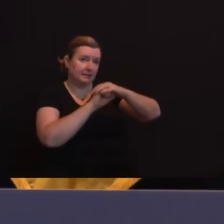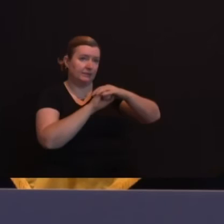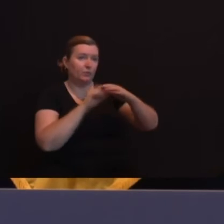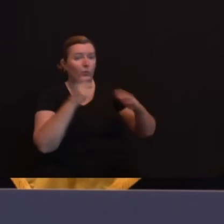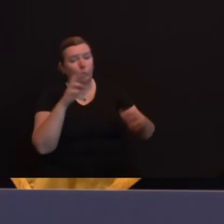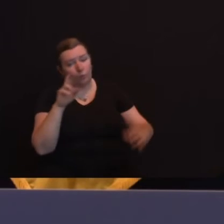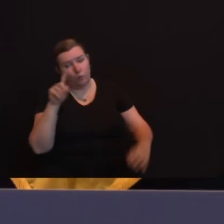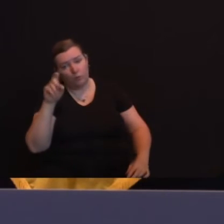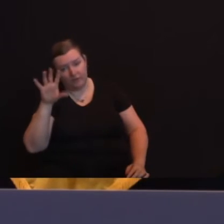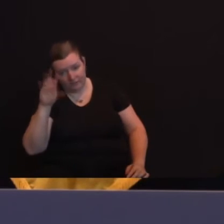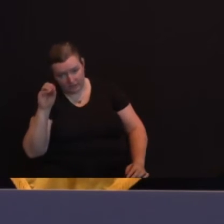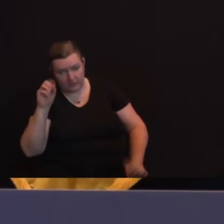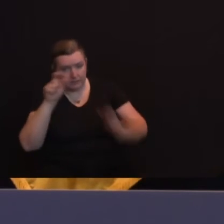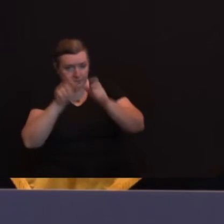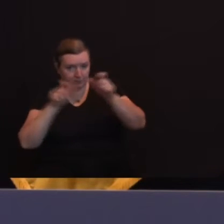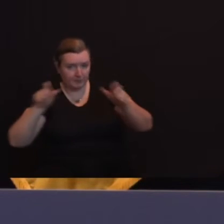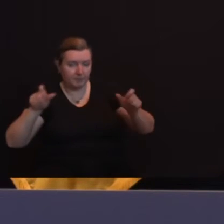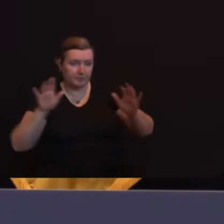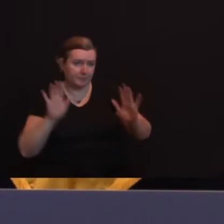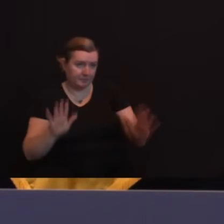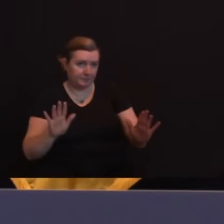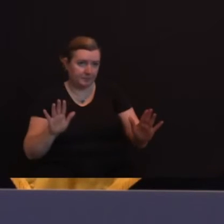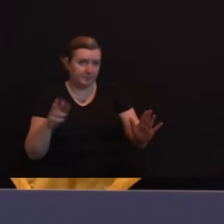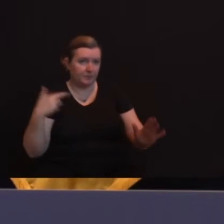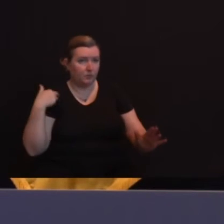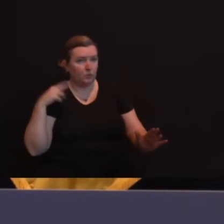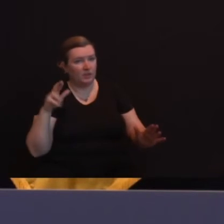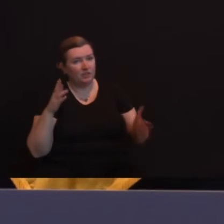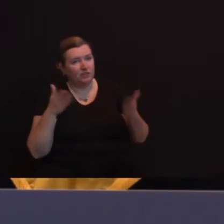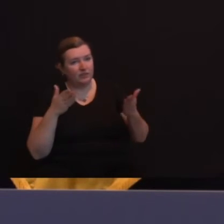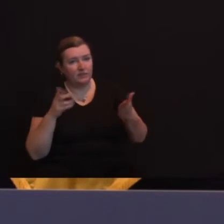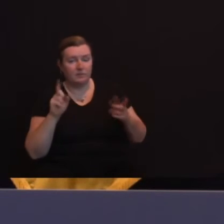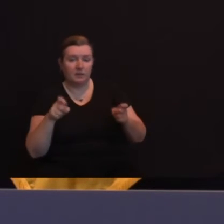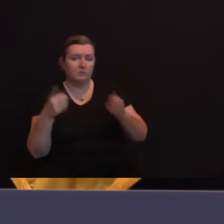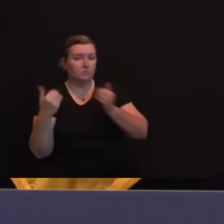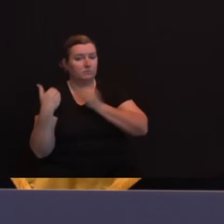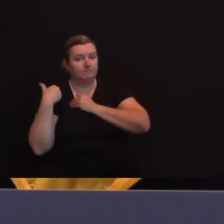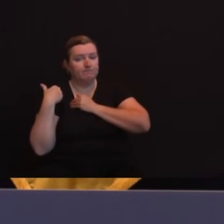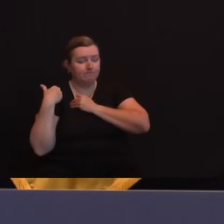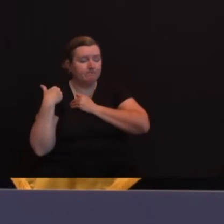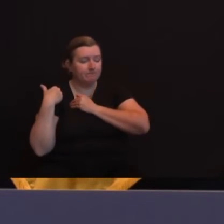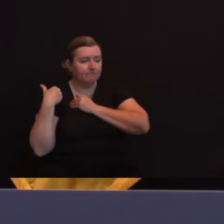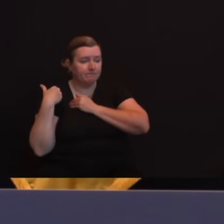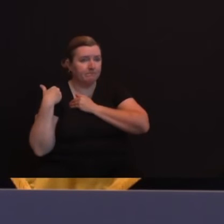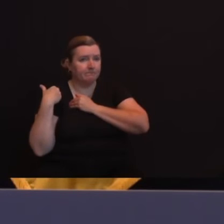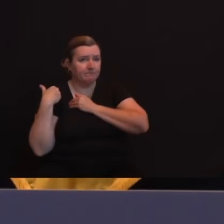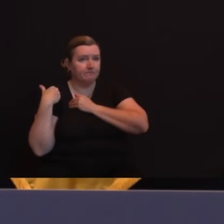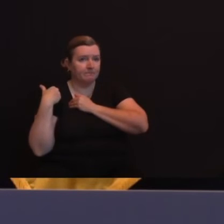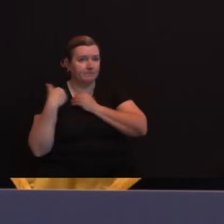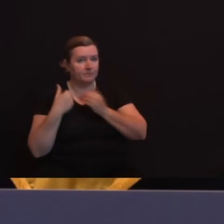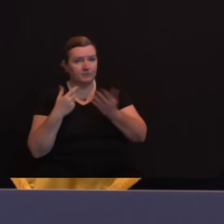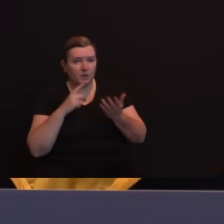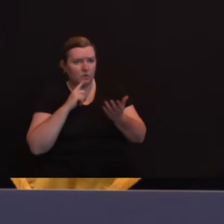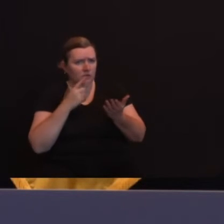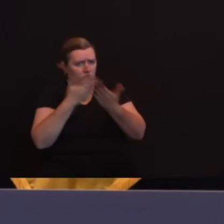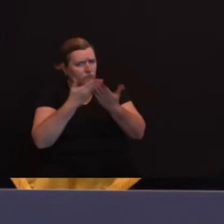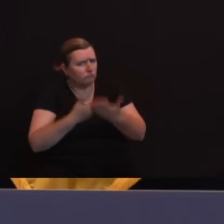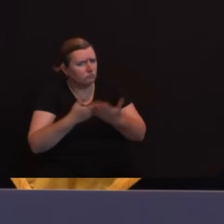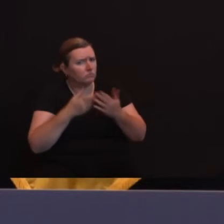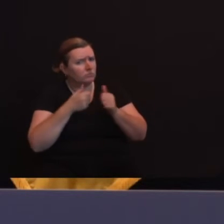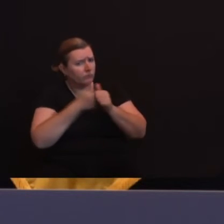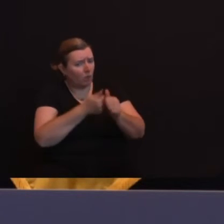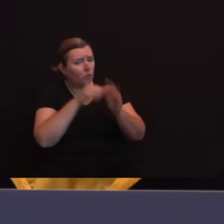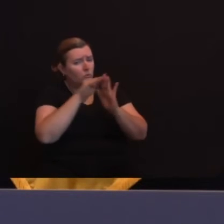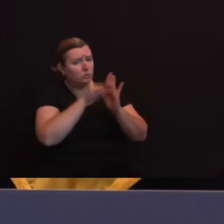But it's religious services responsibly. And the overwhelming amount of evidence that is happening. And we need